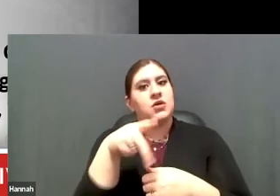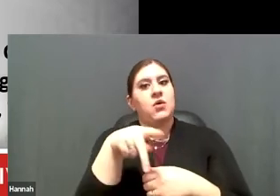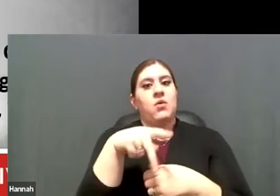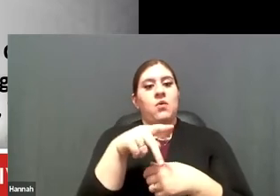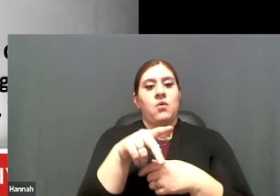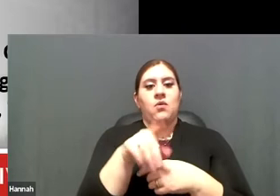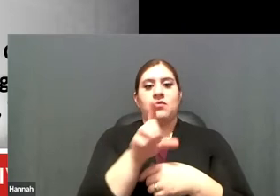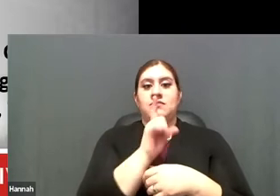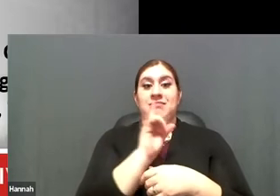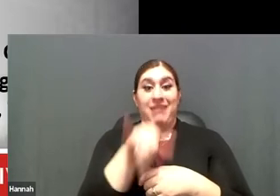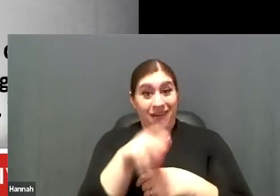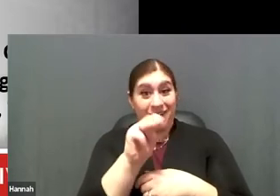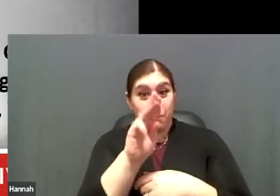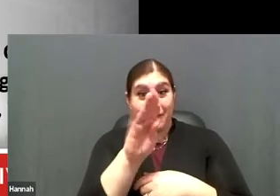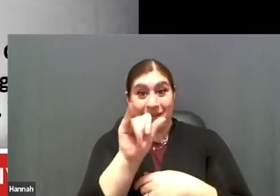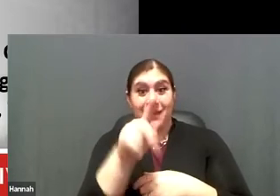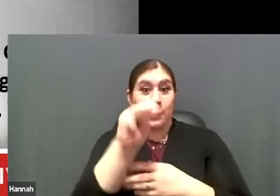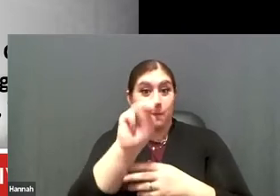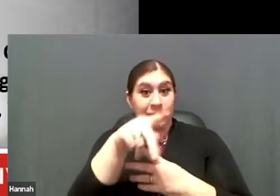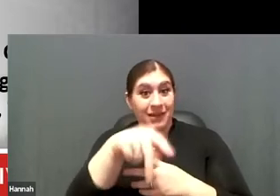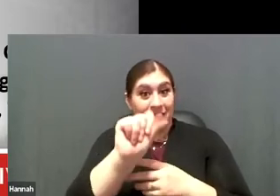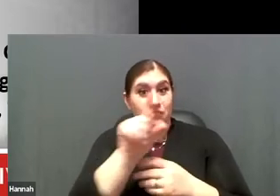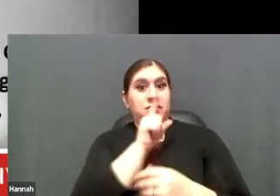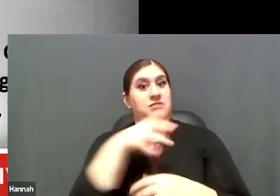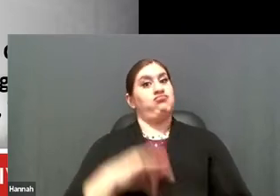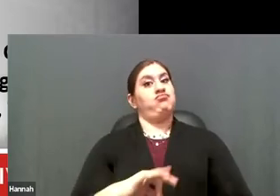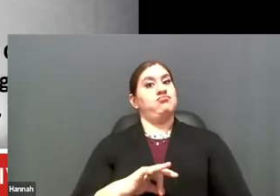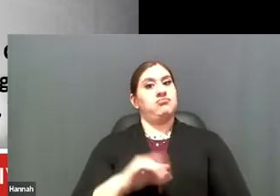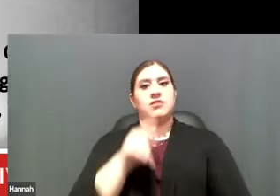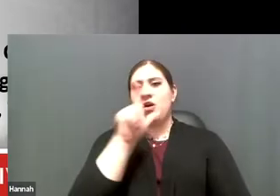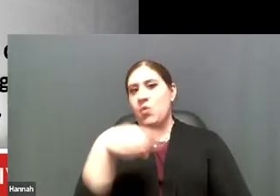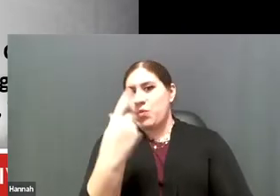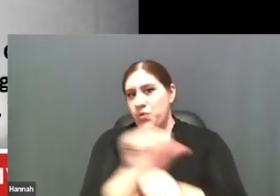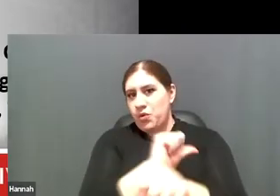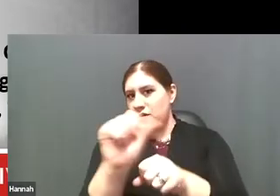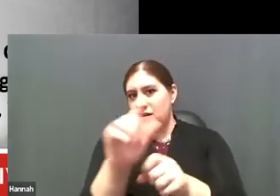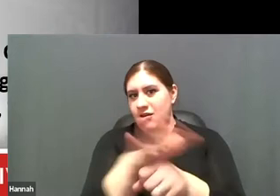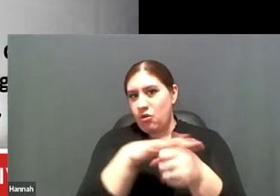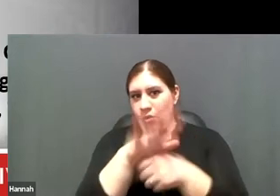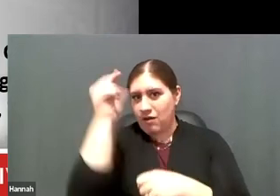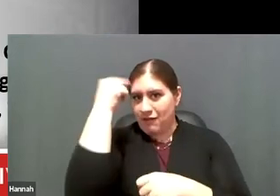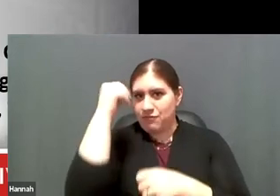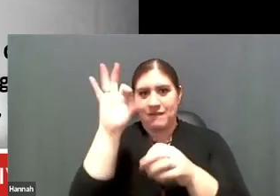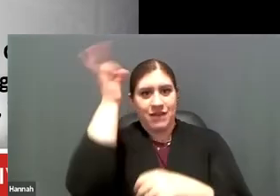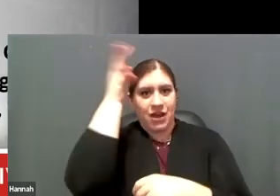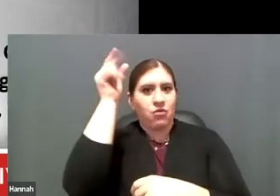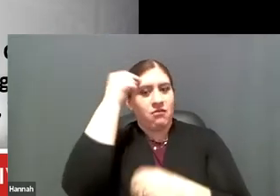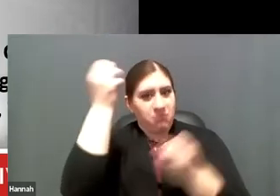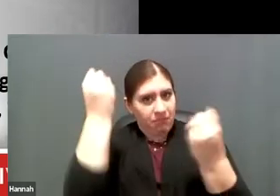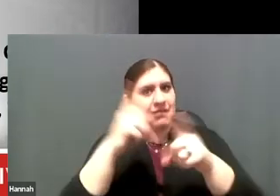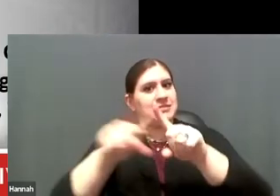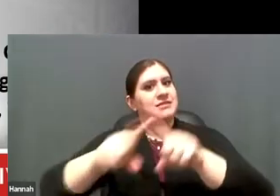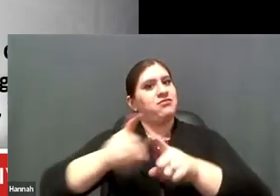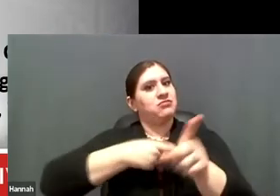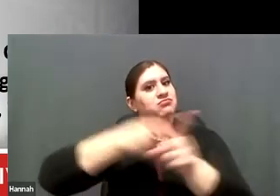real handy. So it's not just about working in local government or working in federal government. There are many other